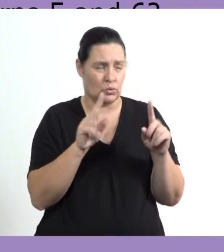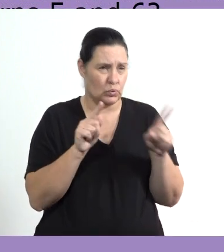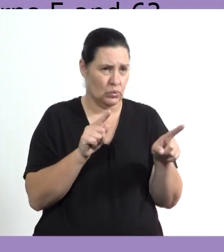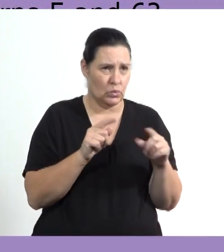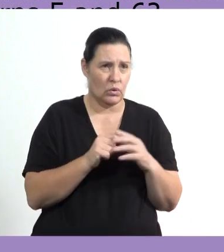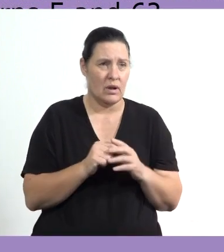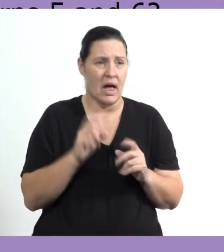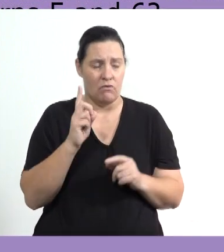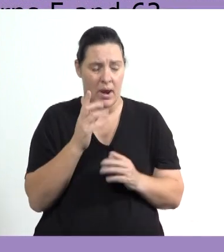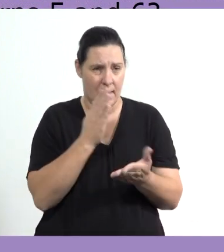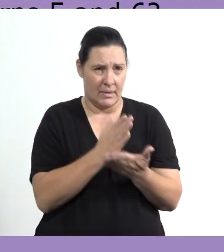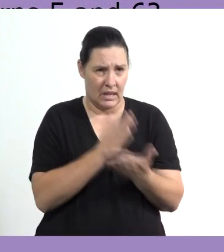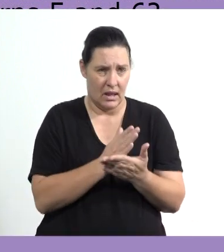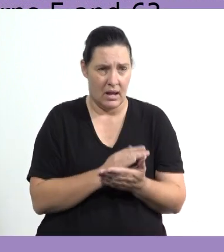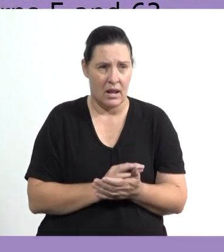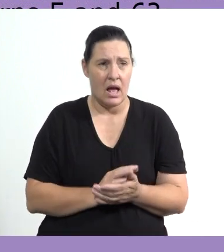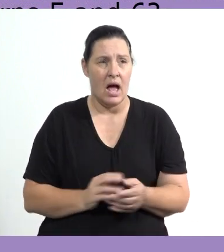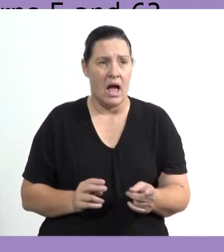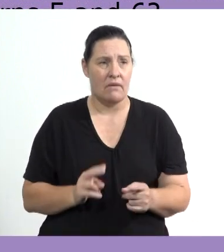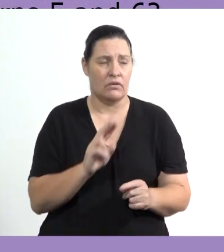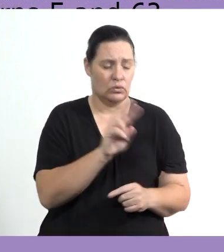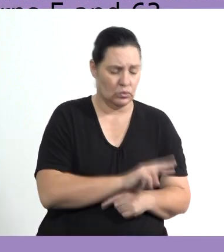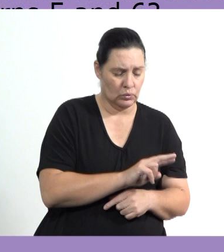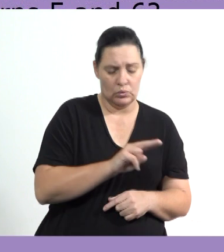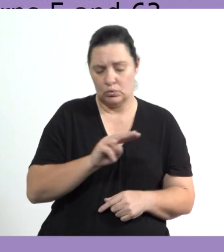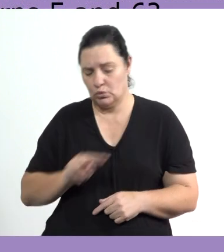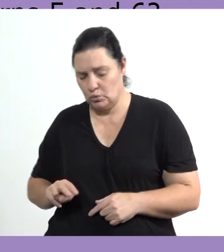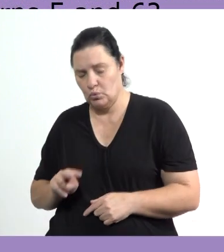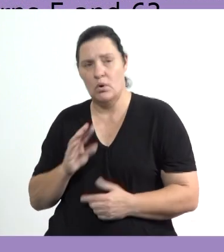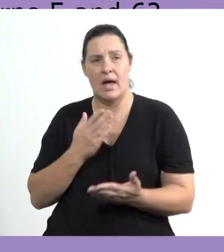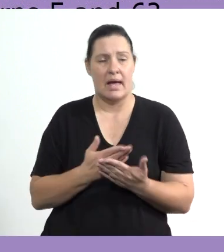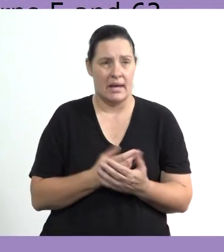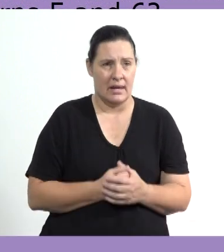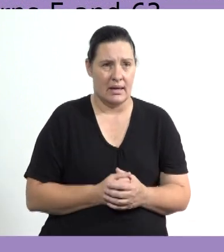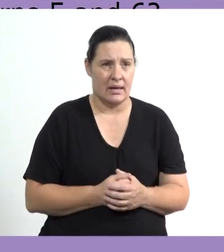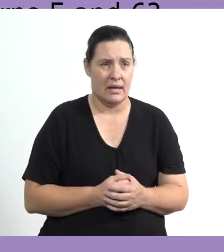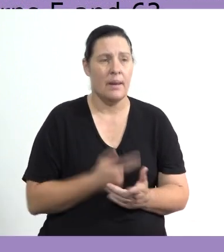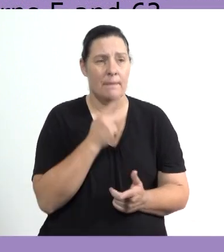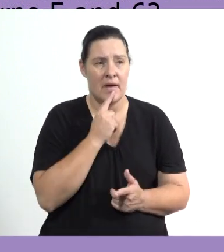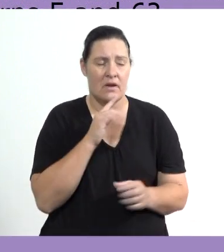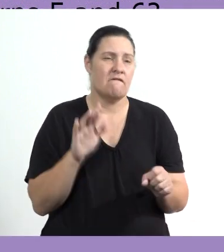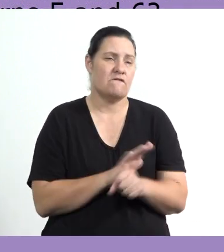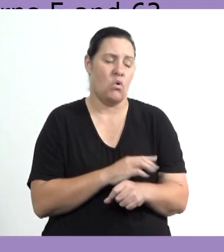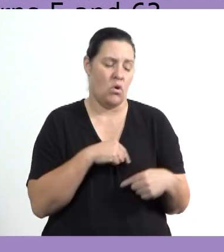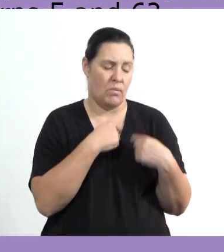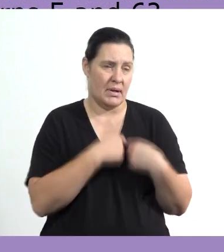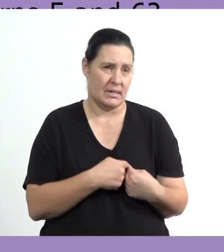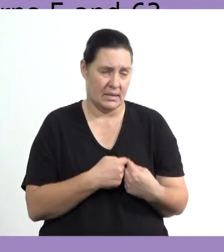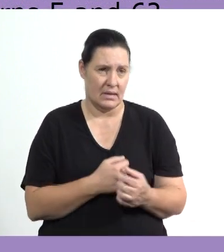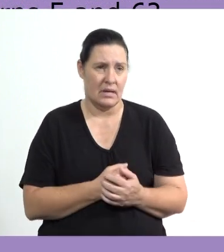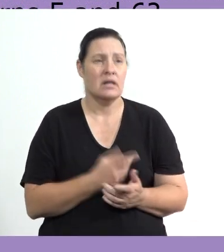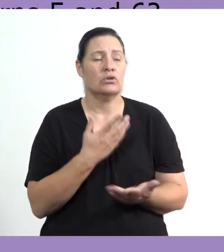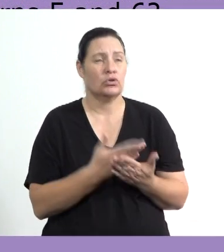there. Then we have 1 in the middle, and then we have 2 and 2 again, and that forms now the whole ribbon.